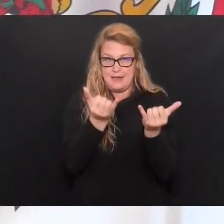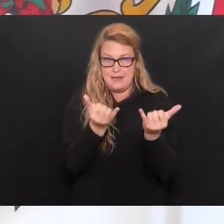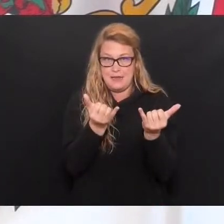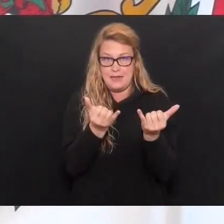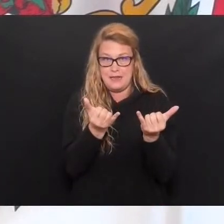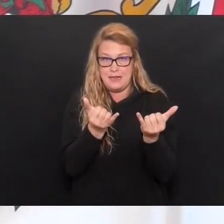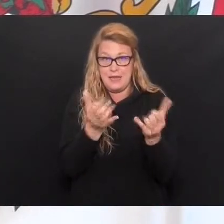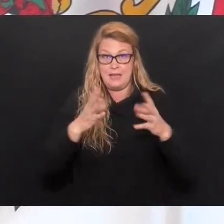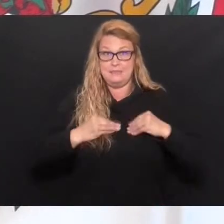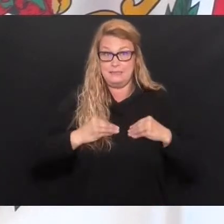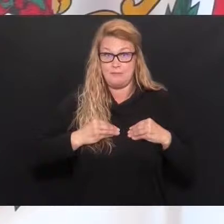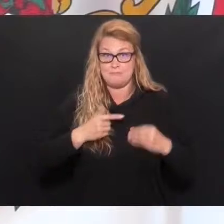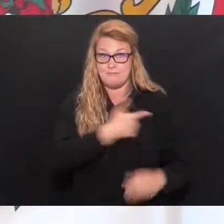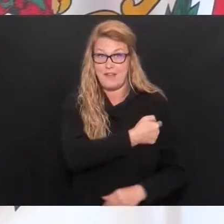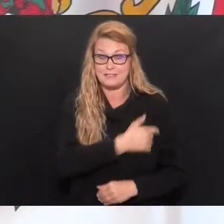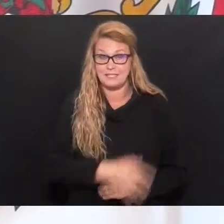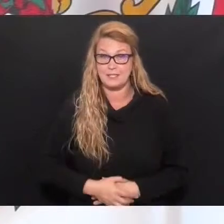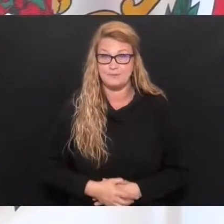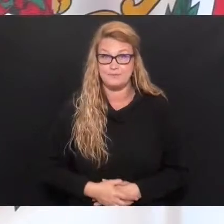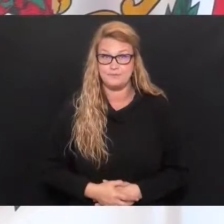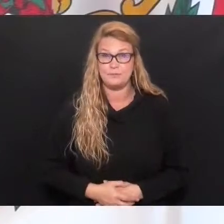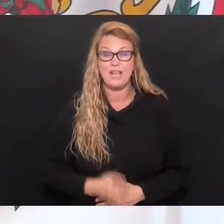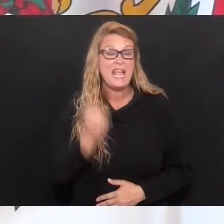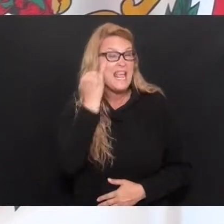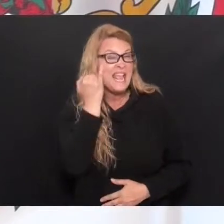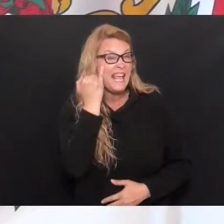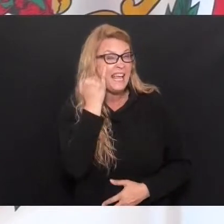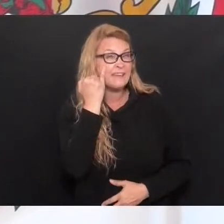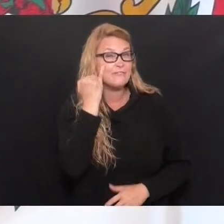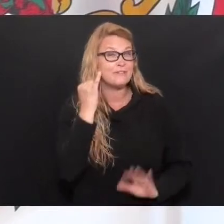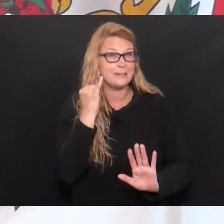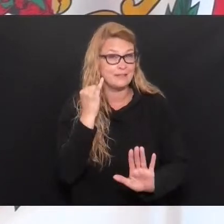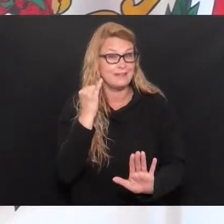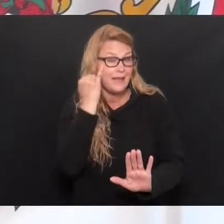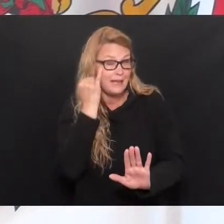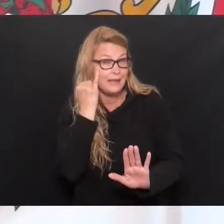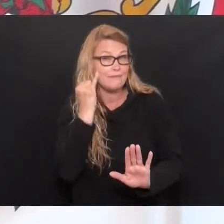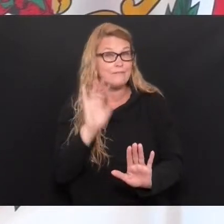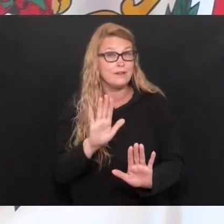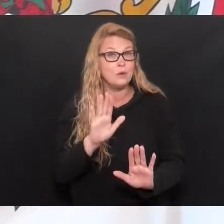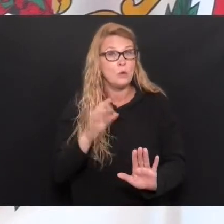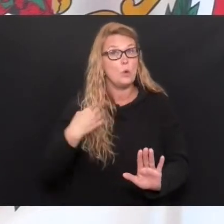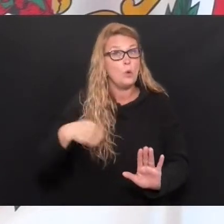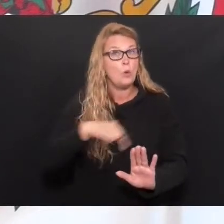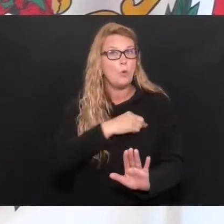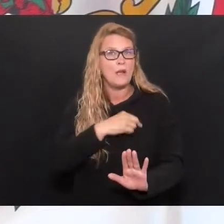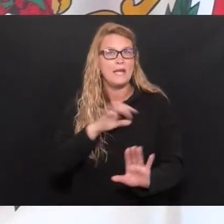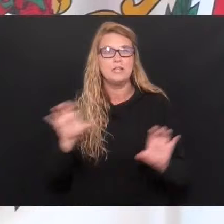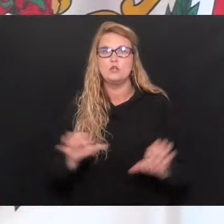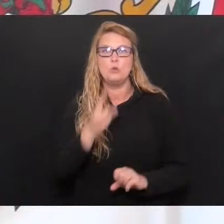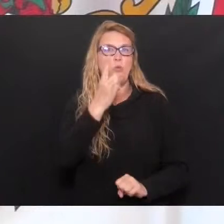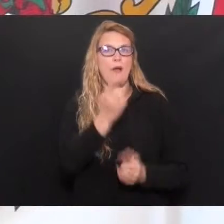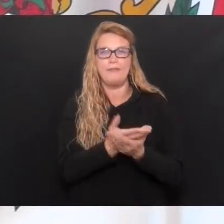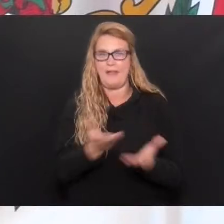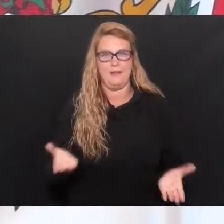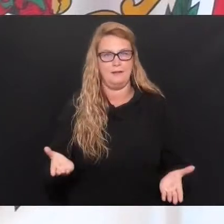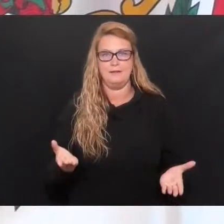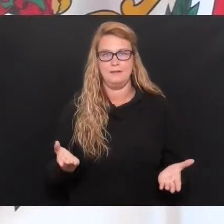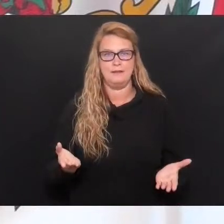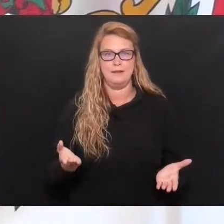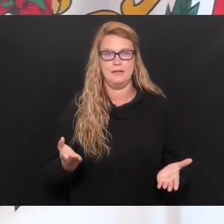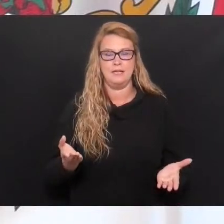a vaccine. Now, if we could just, for the most part, if we could just do one thing, if we could